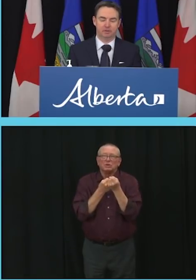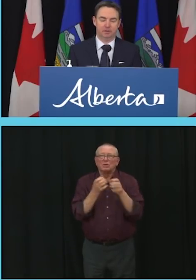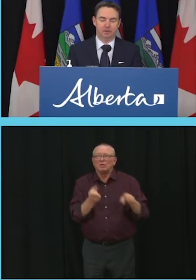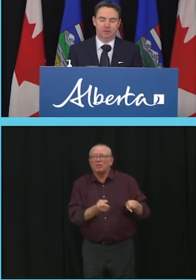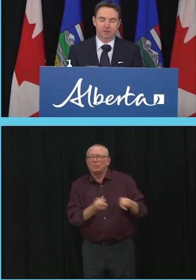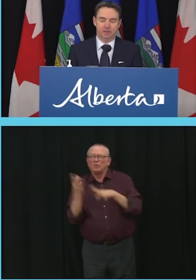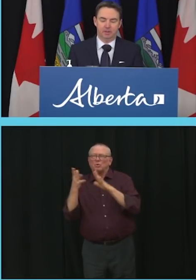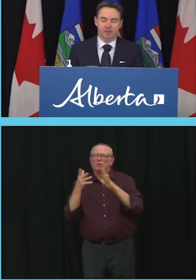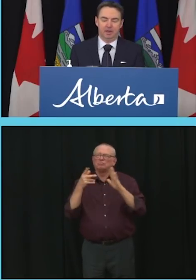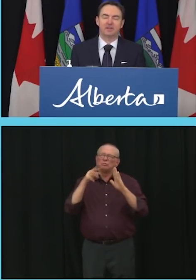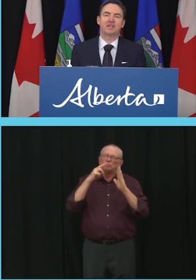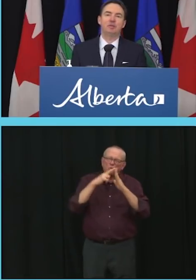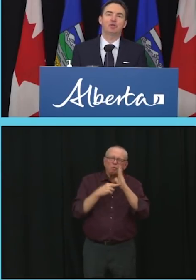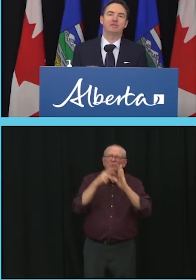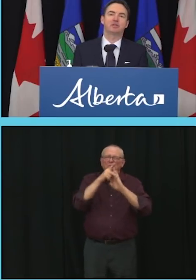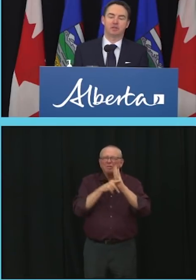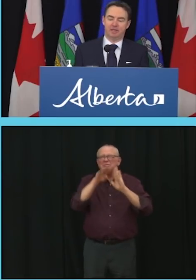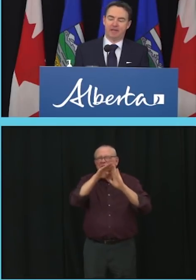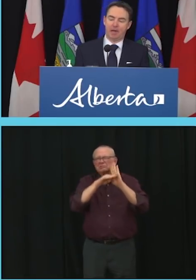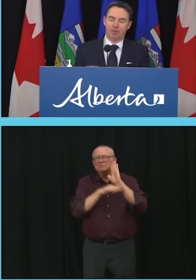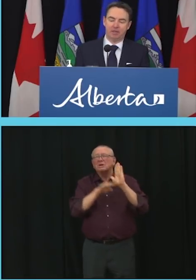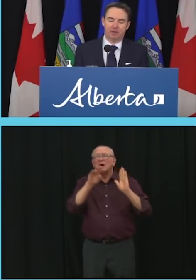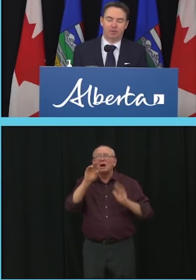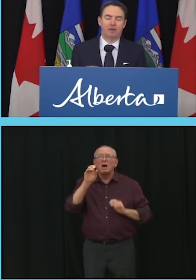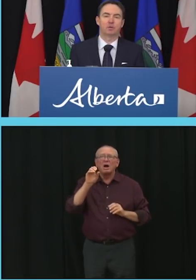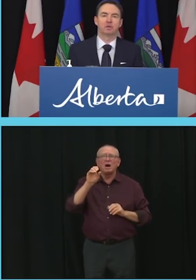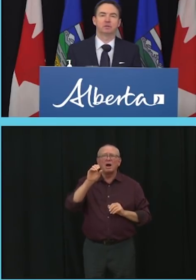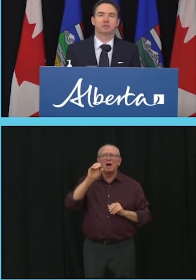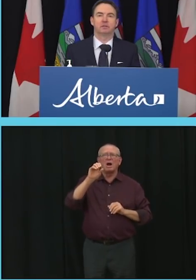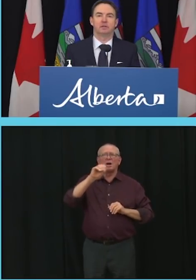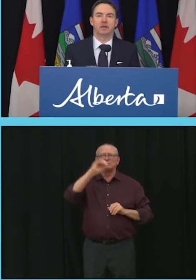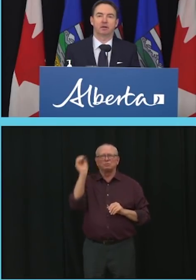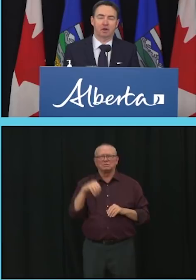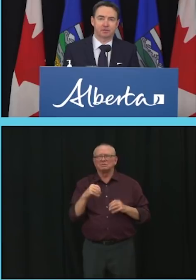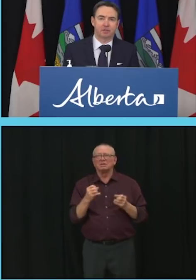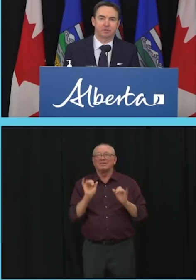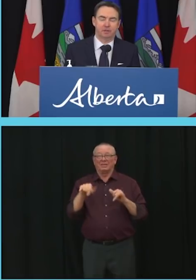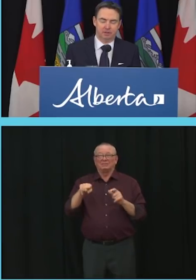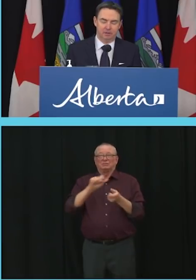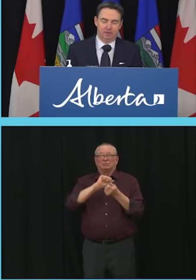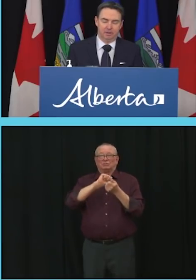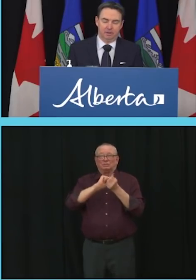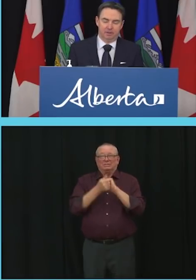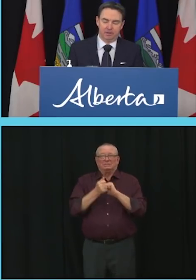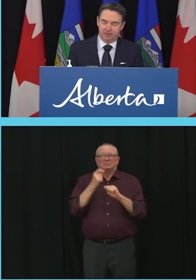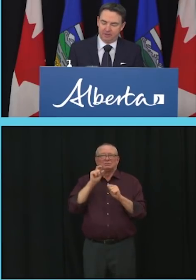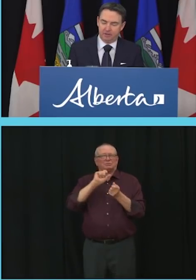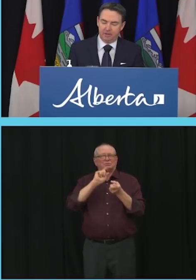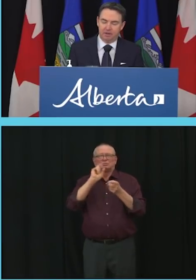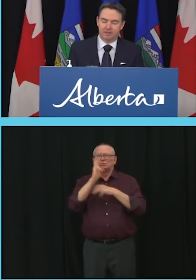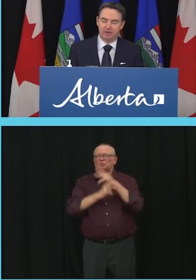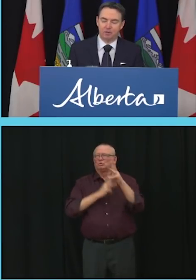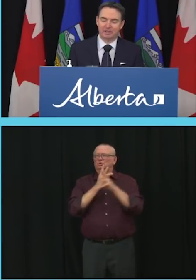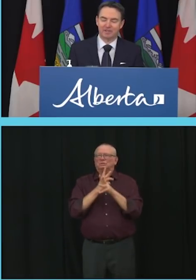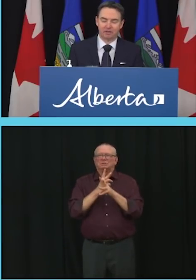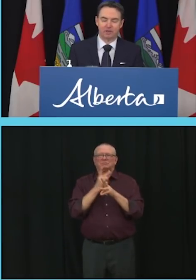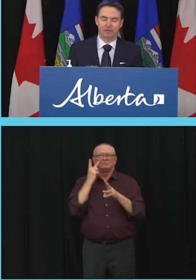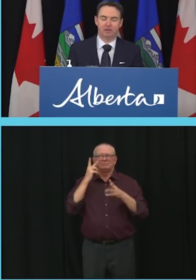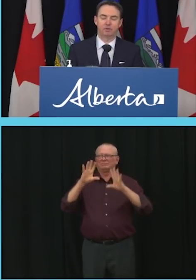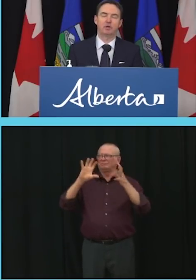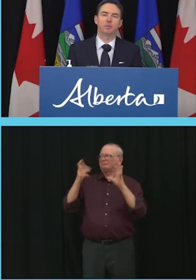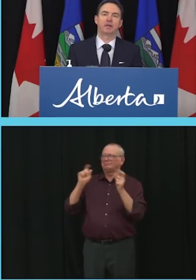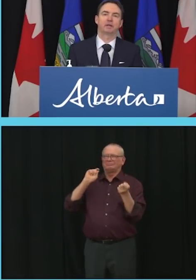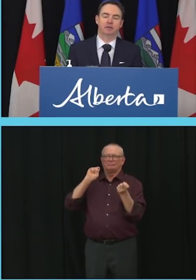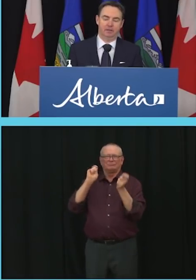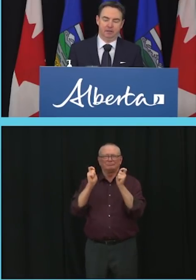Albertans. And the same transition is happening around the world and across the country. Just yesterday, Ontario accelerated